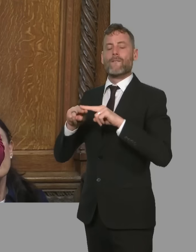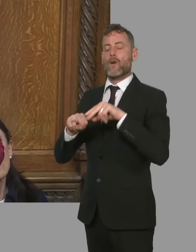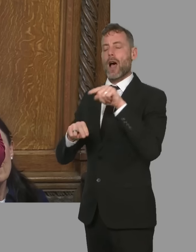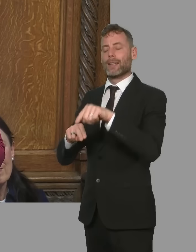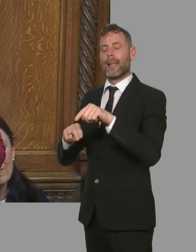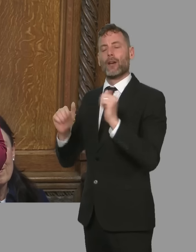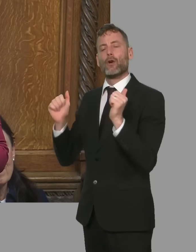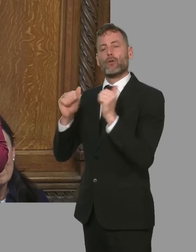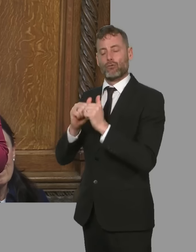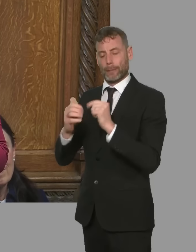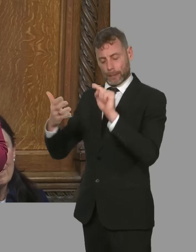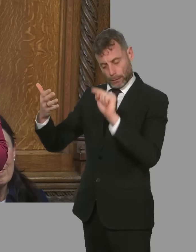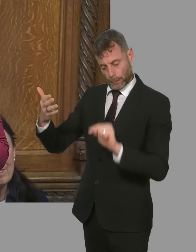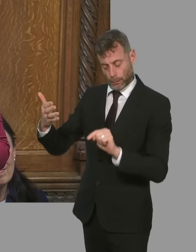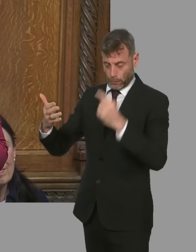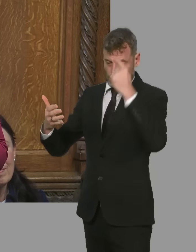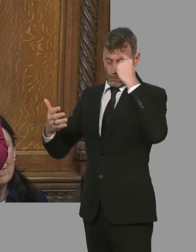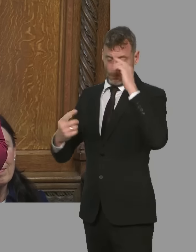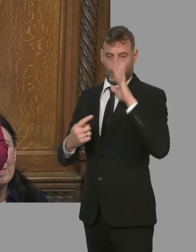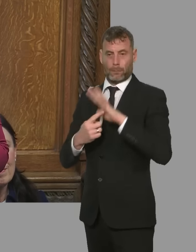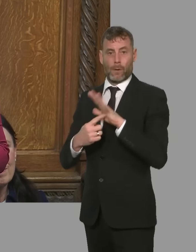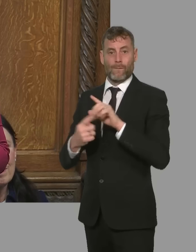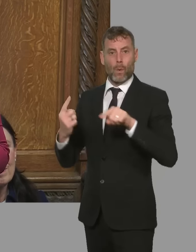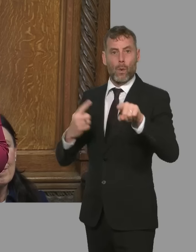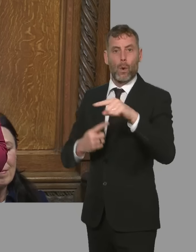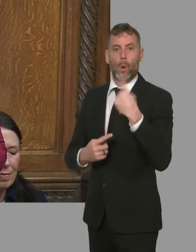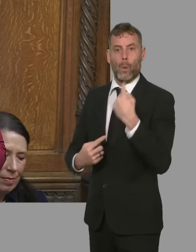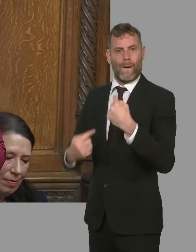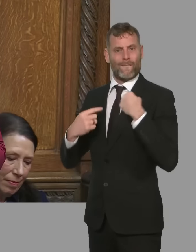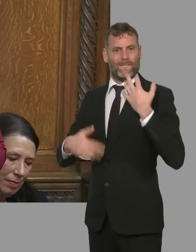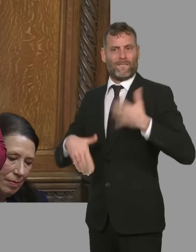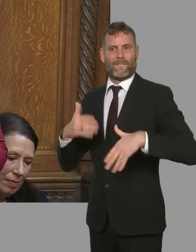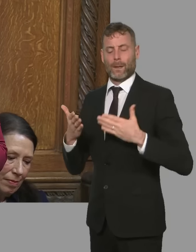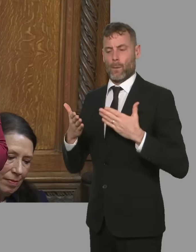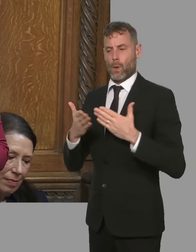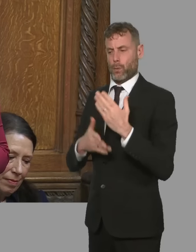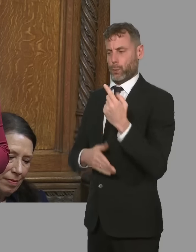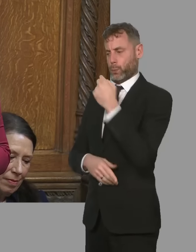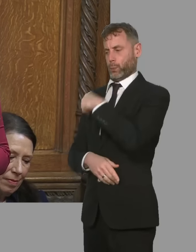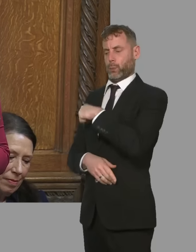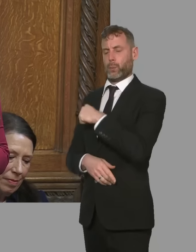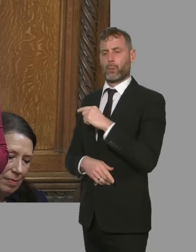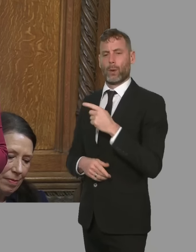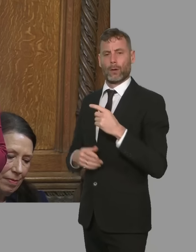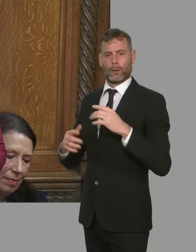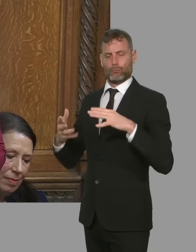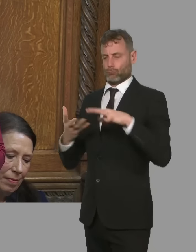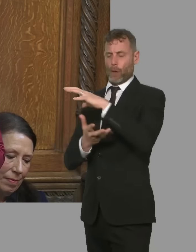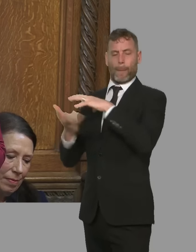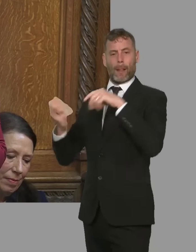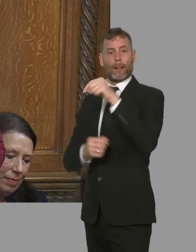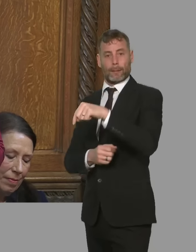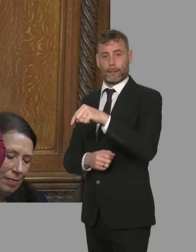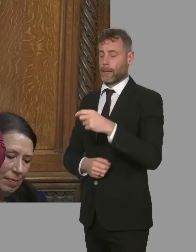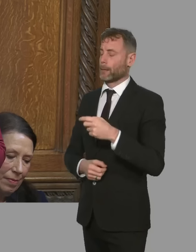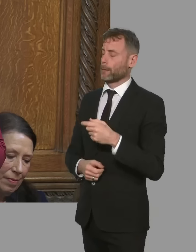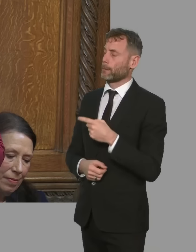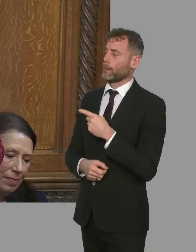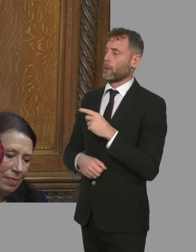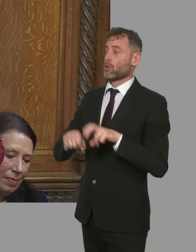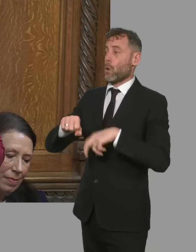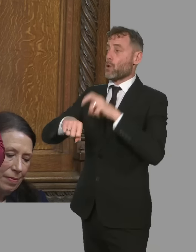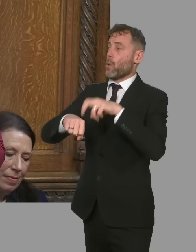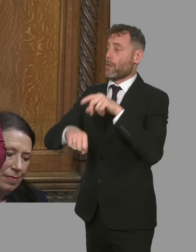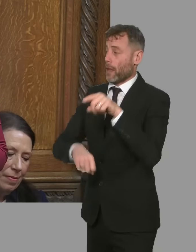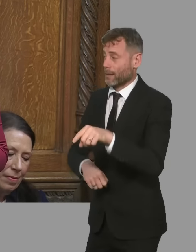the implementation of a border poll, for which there is significant support in the North. As we approach the anniversary, does the